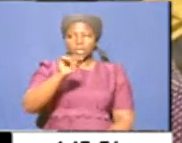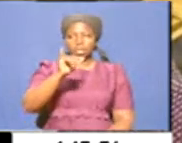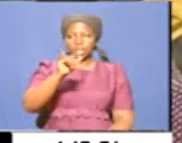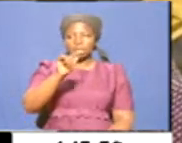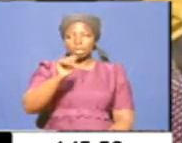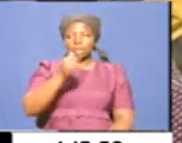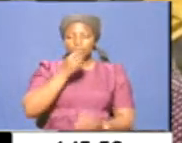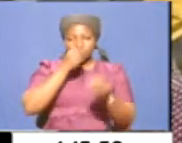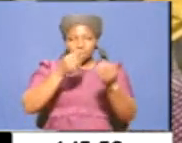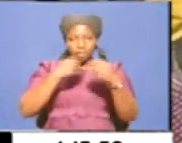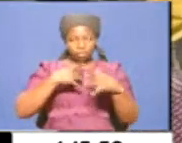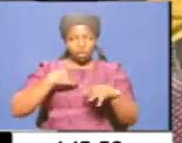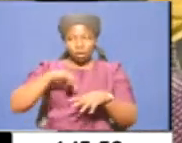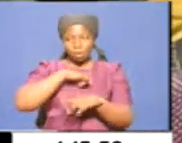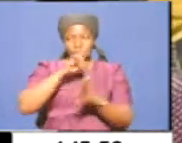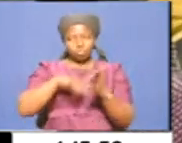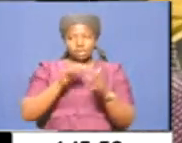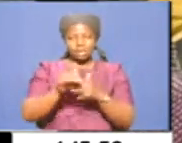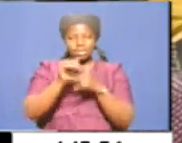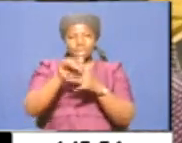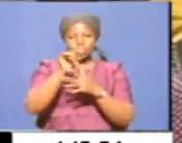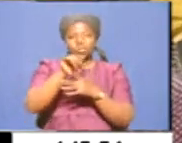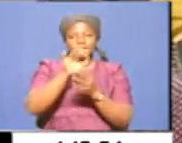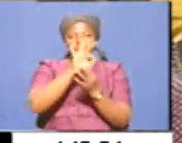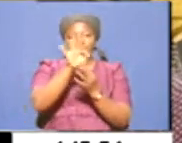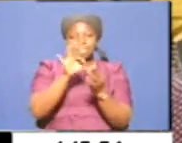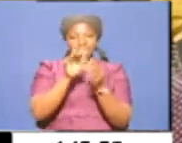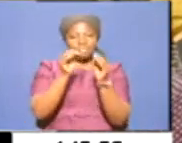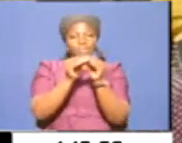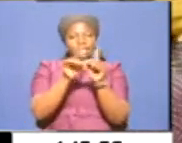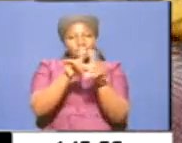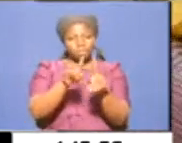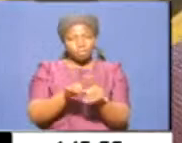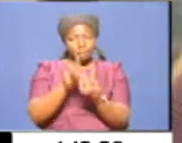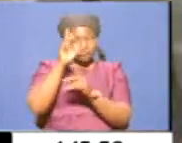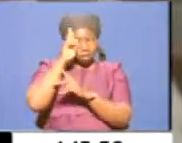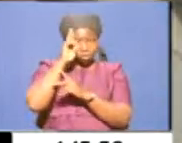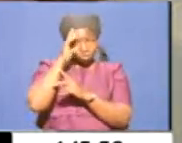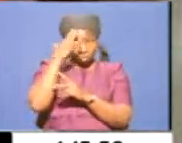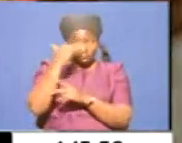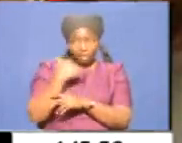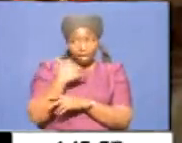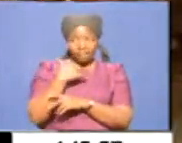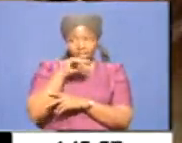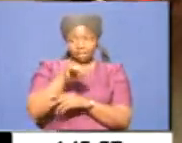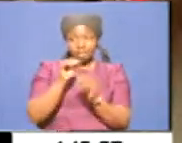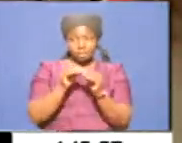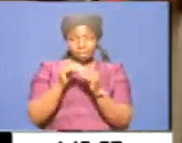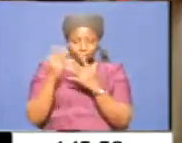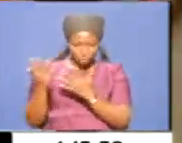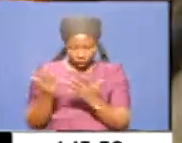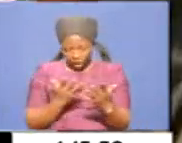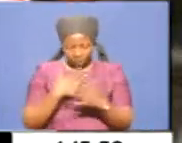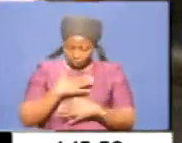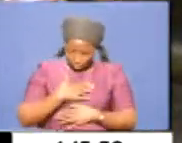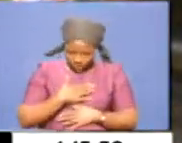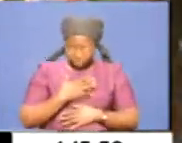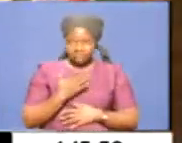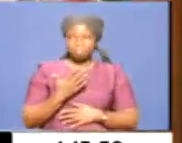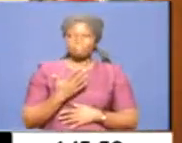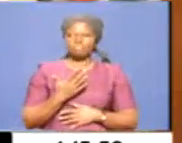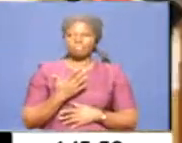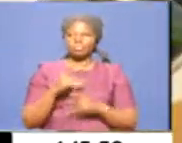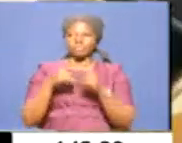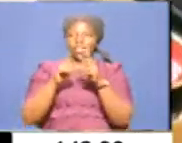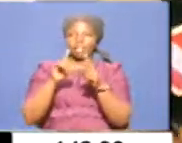has informed this particular meeting and actually the rationale behind this meeting. Karibu sana Mhesh. Maybe to start us off, off, like I said, your first